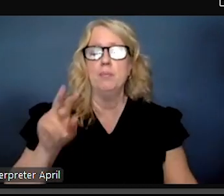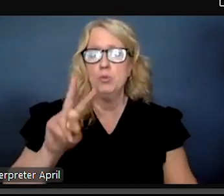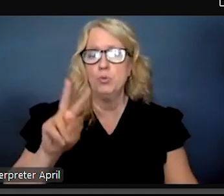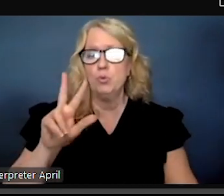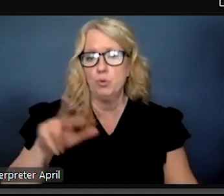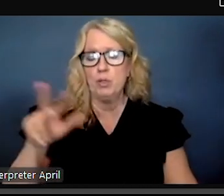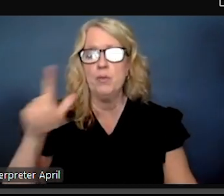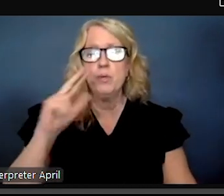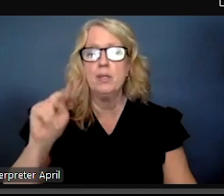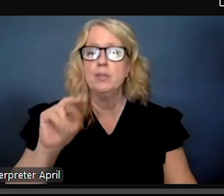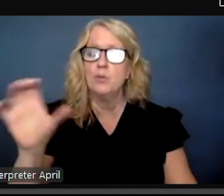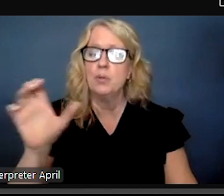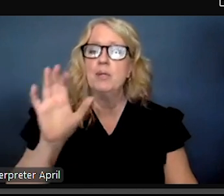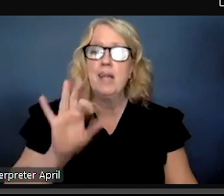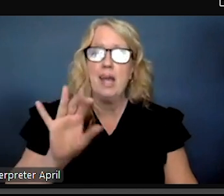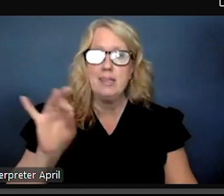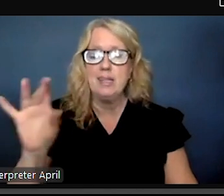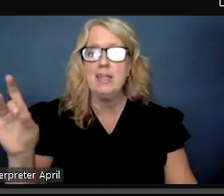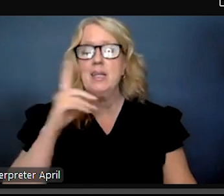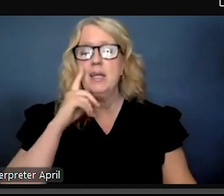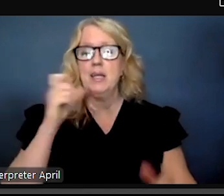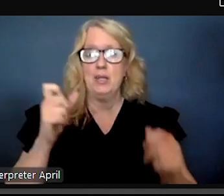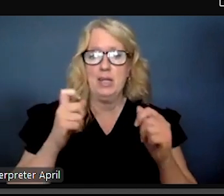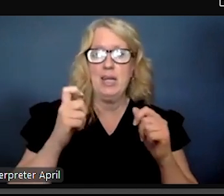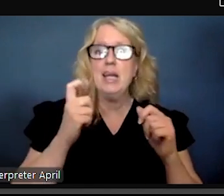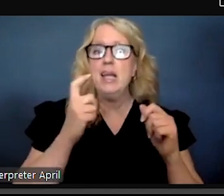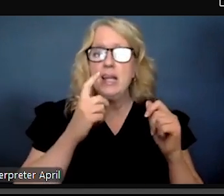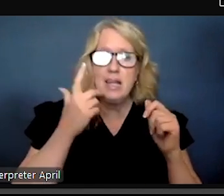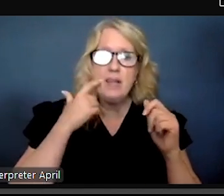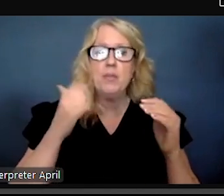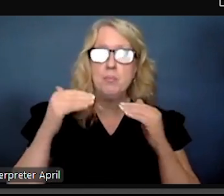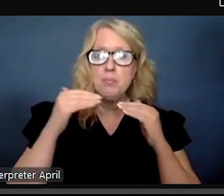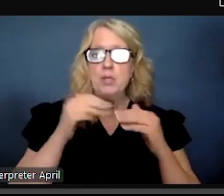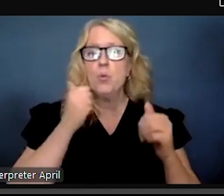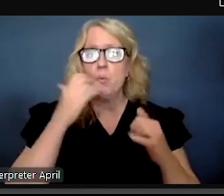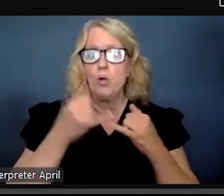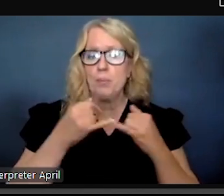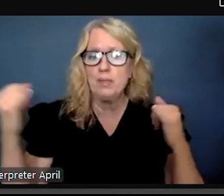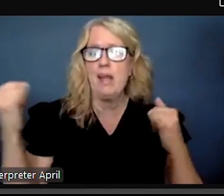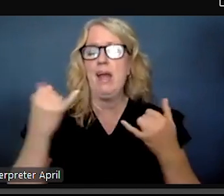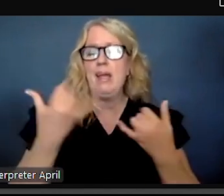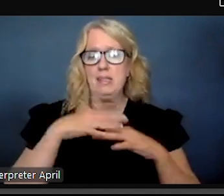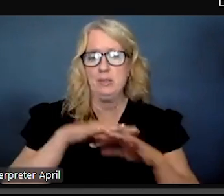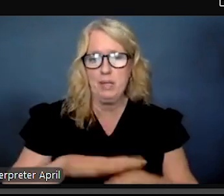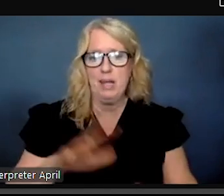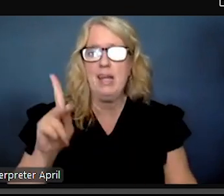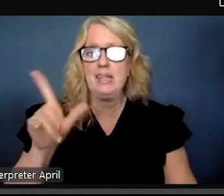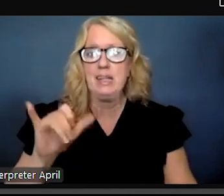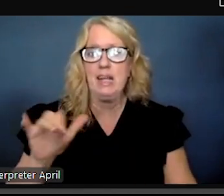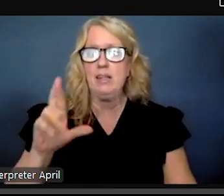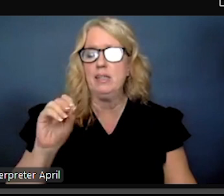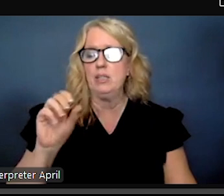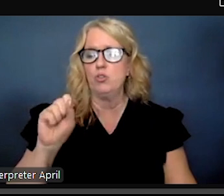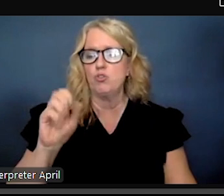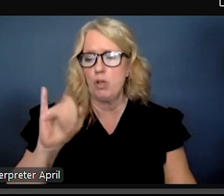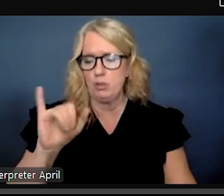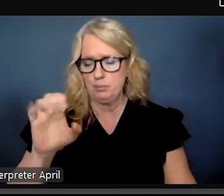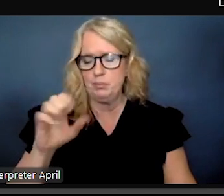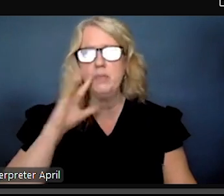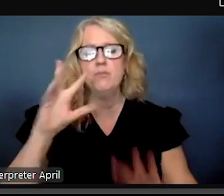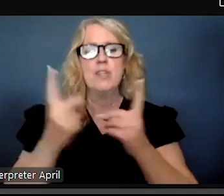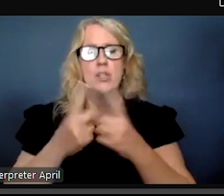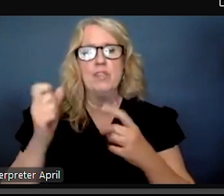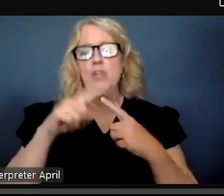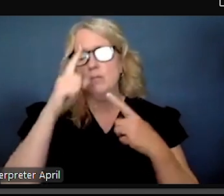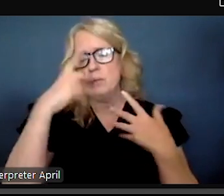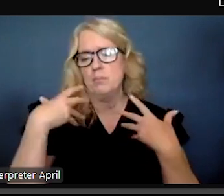on North Carolina's 9-8 and Pure Warmline integration. We have Kelly Crosbie, who's the Director of the Division of Mental